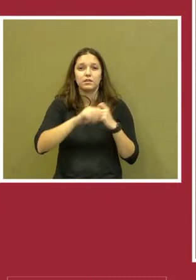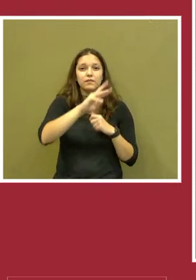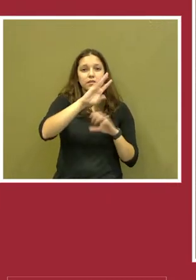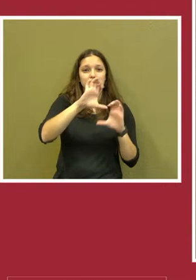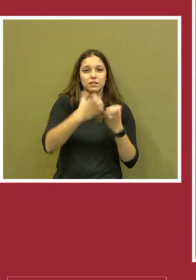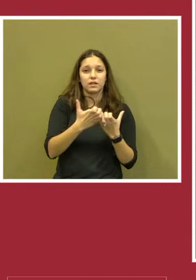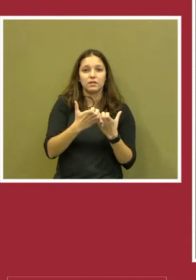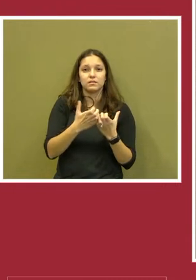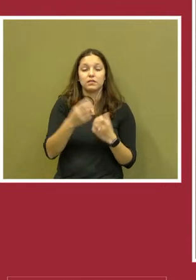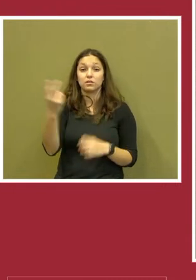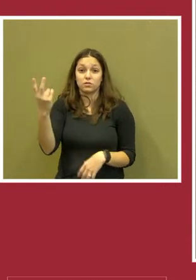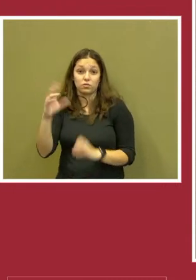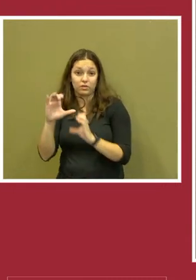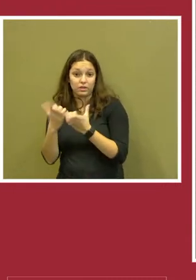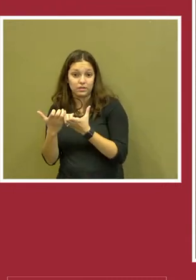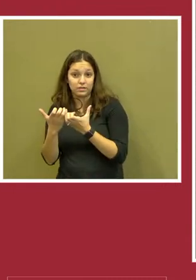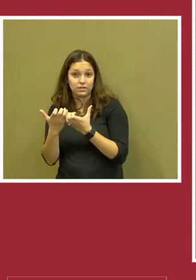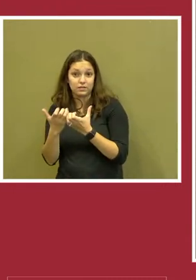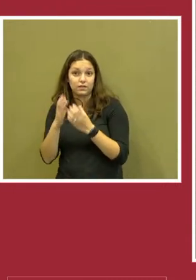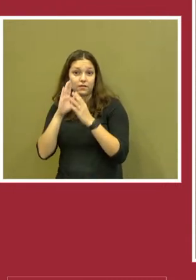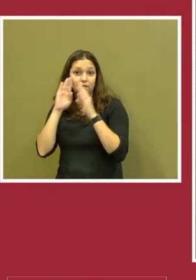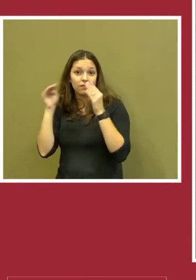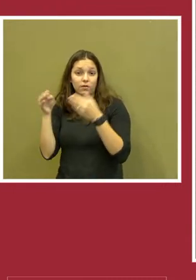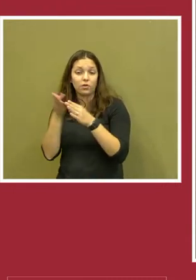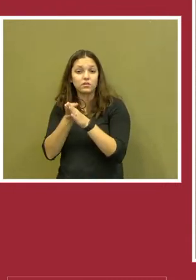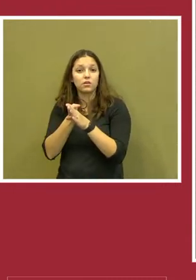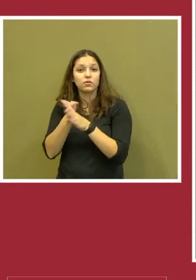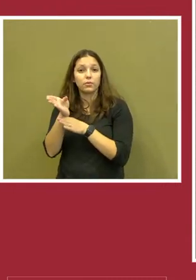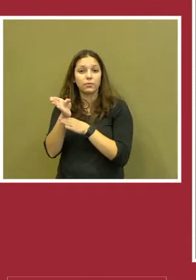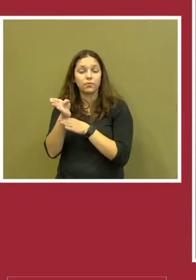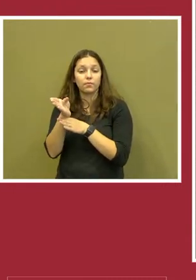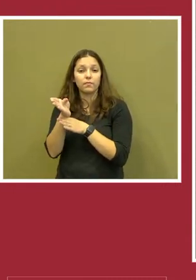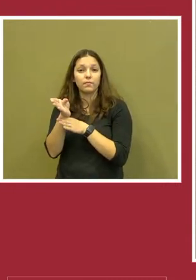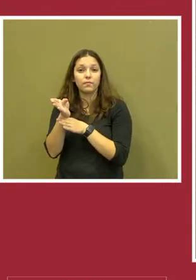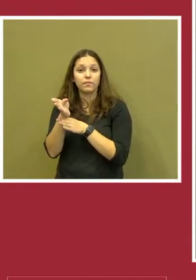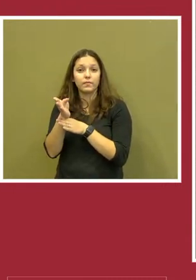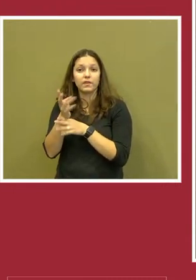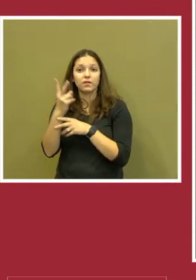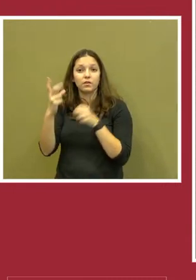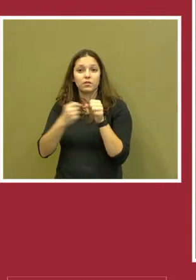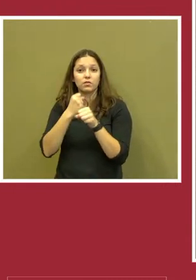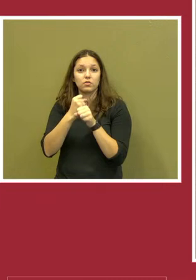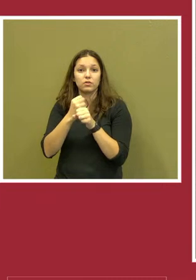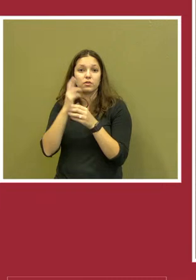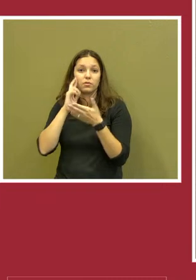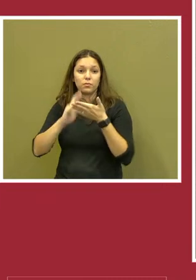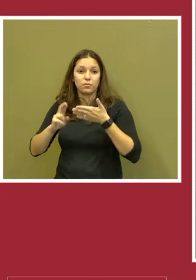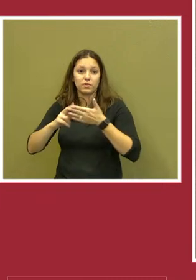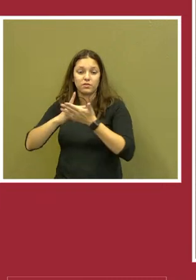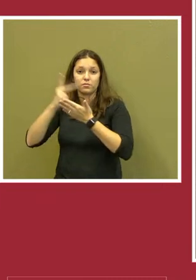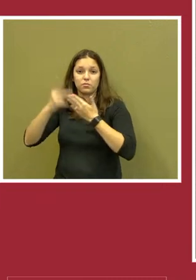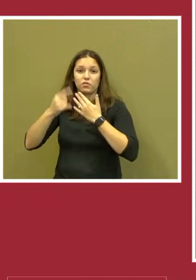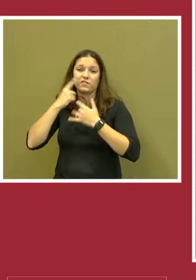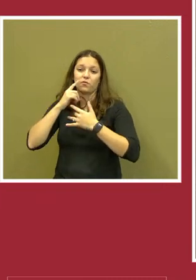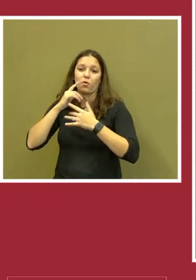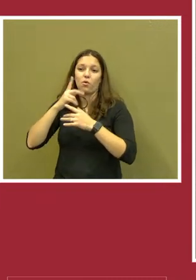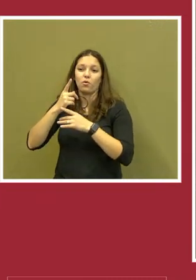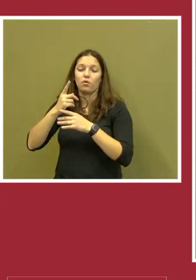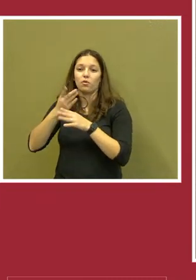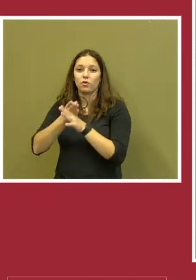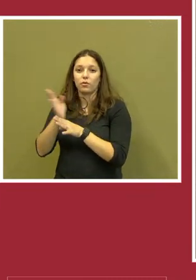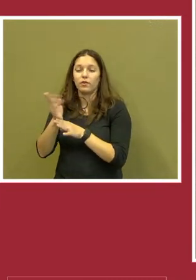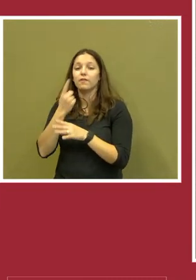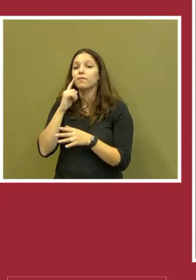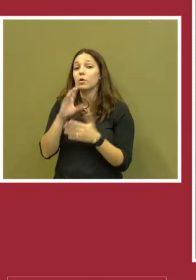courses, it's 2 courses with a focus on a career, a 2-year research project on a career. So for a student